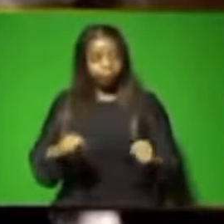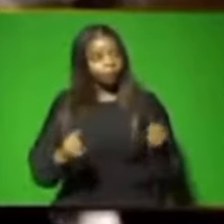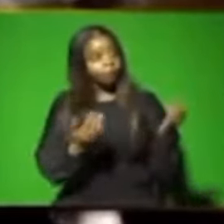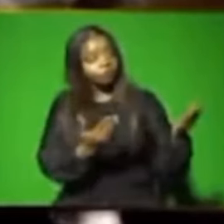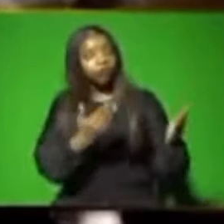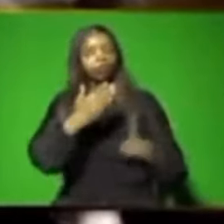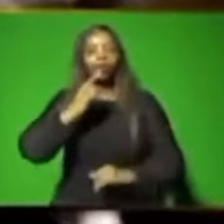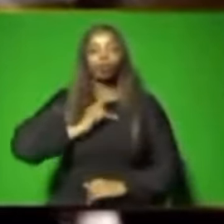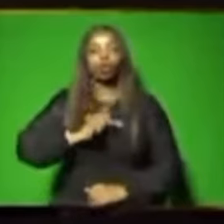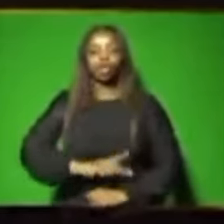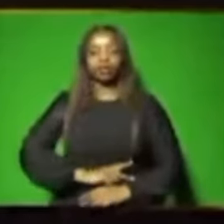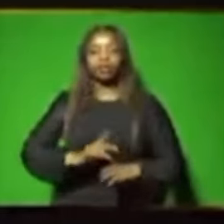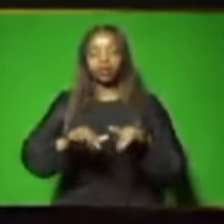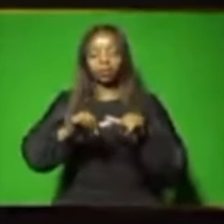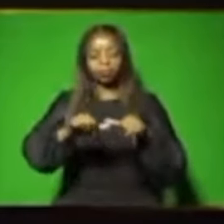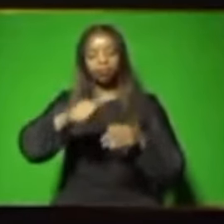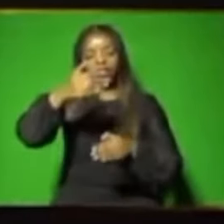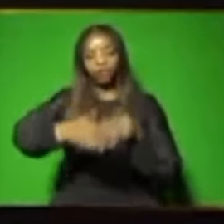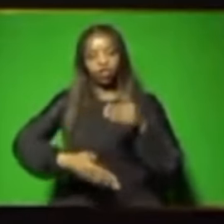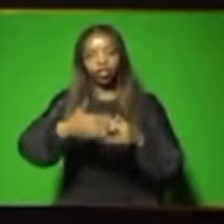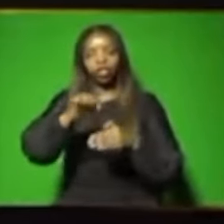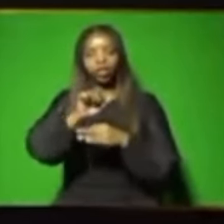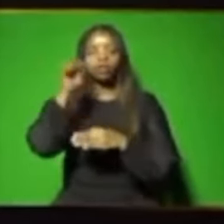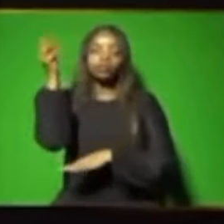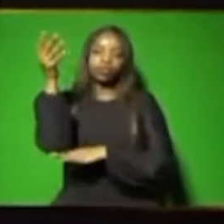address? Honorable Malema,